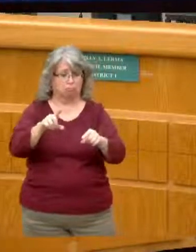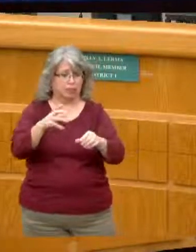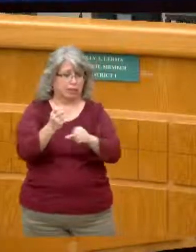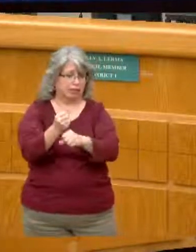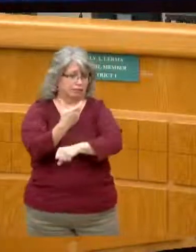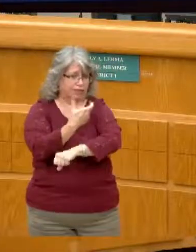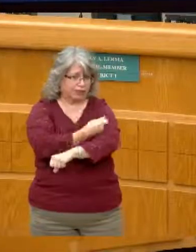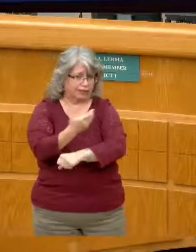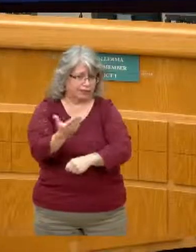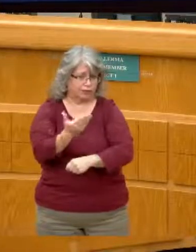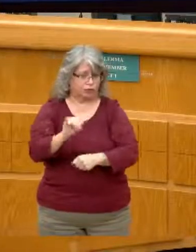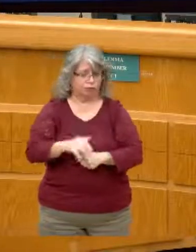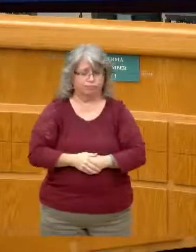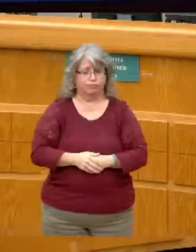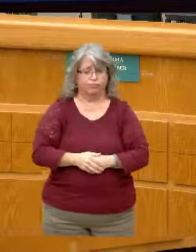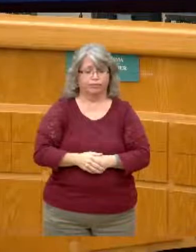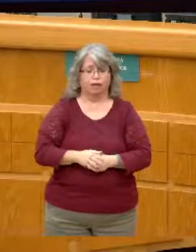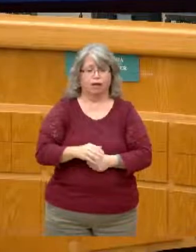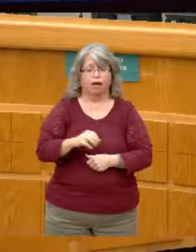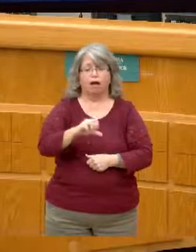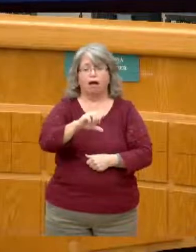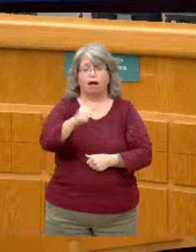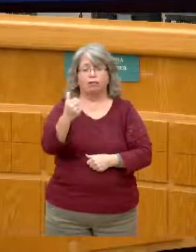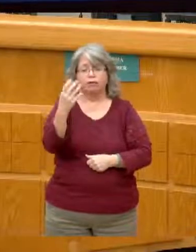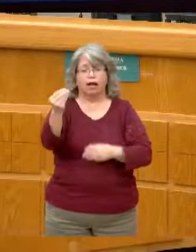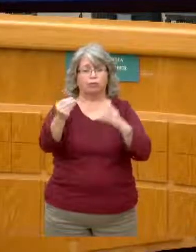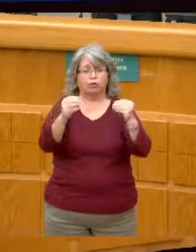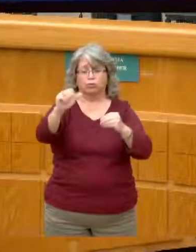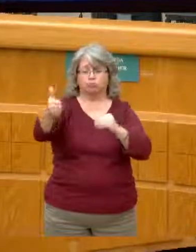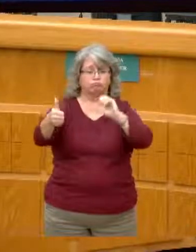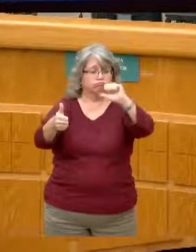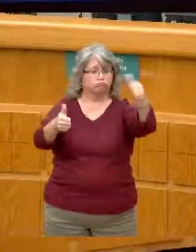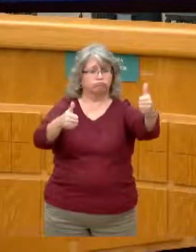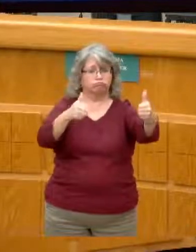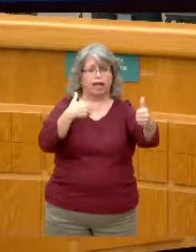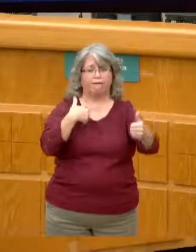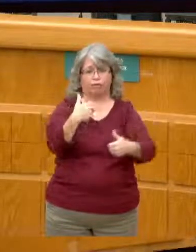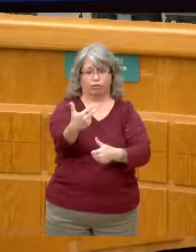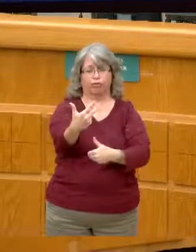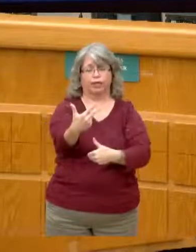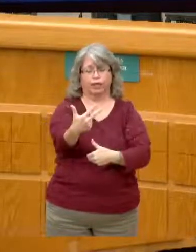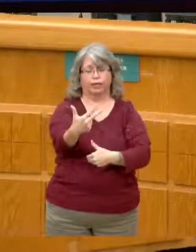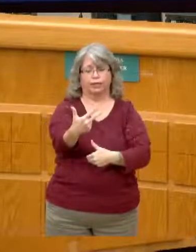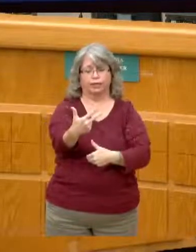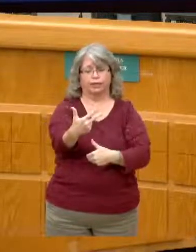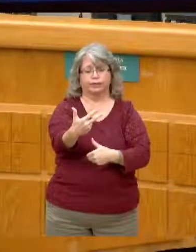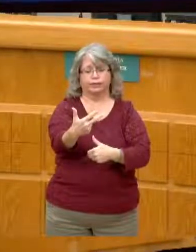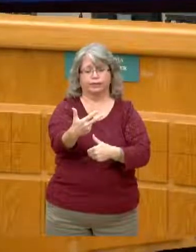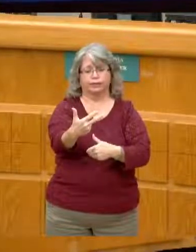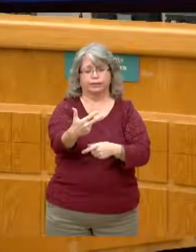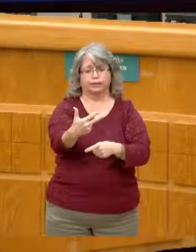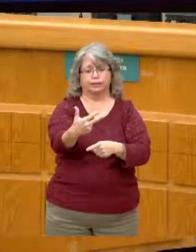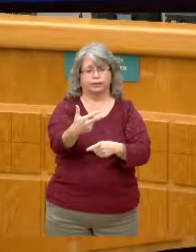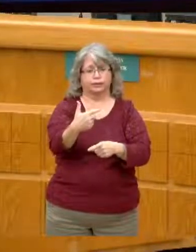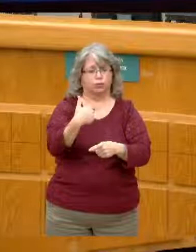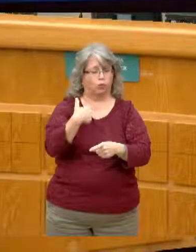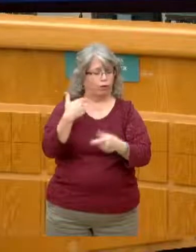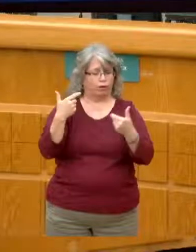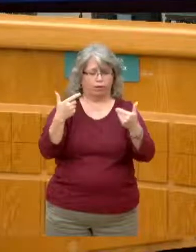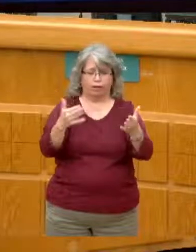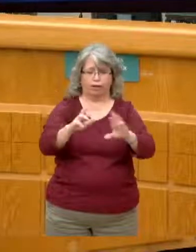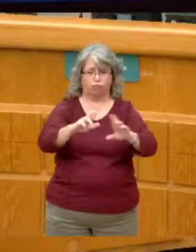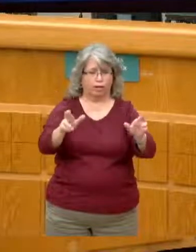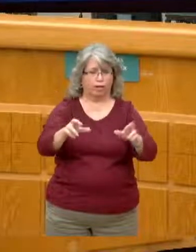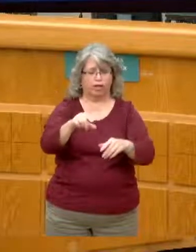Our outdoor vaccination sites, we have 3 sites that we're constantly out there, providing vaccines. The